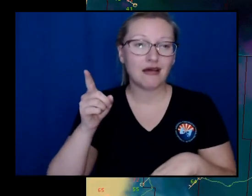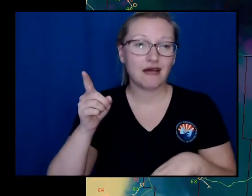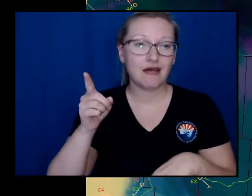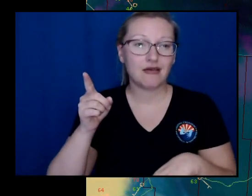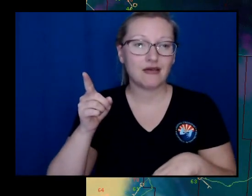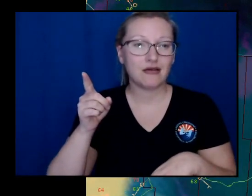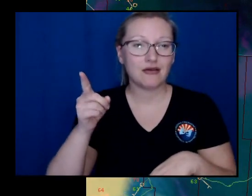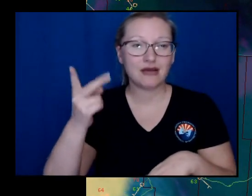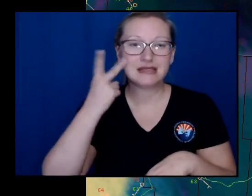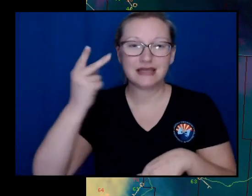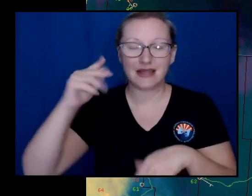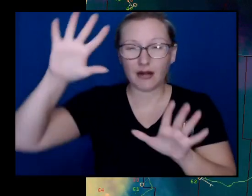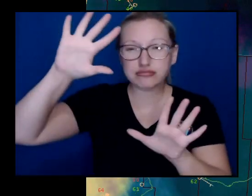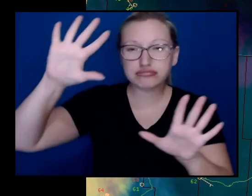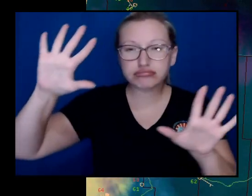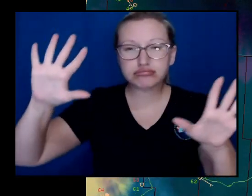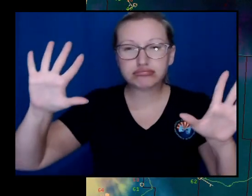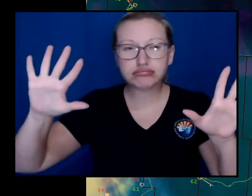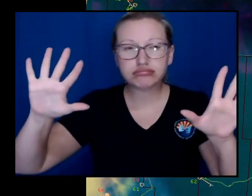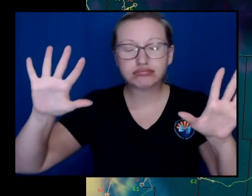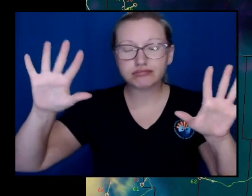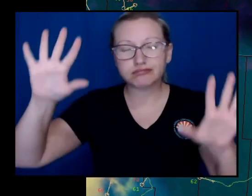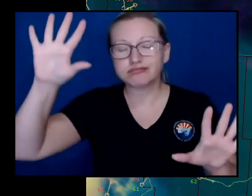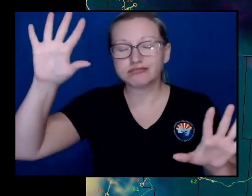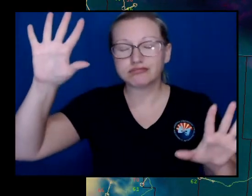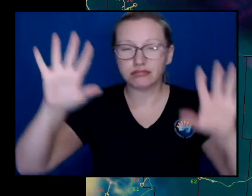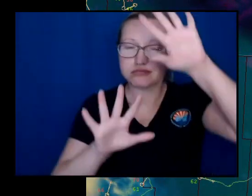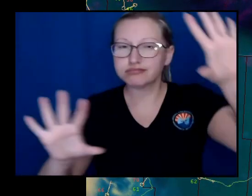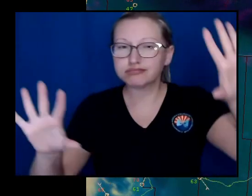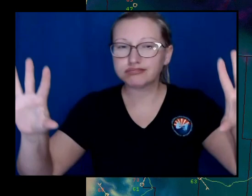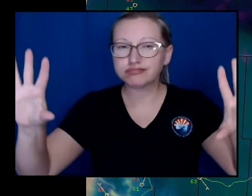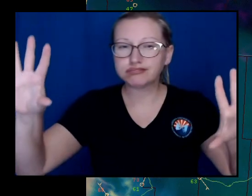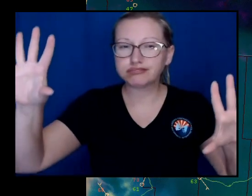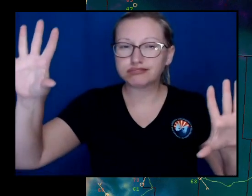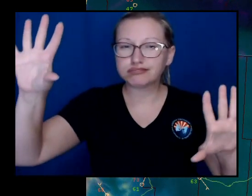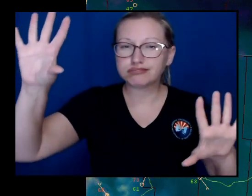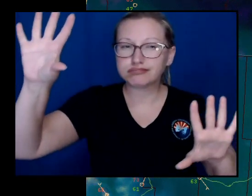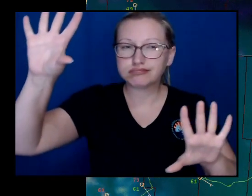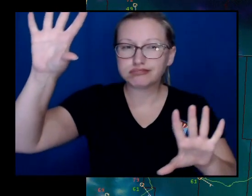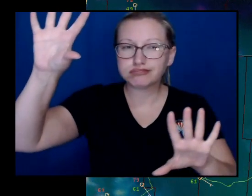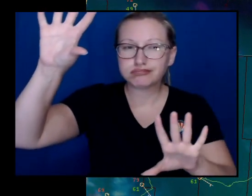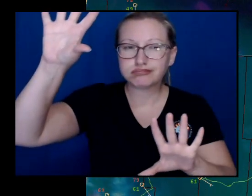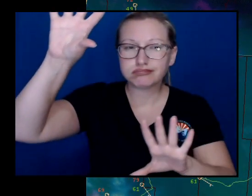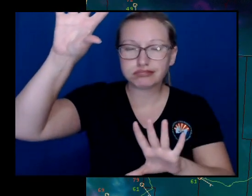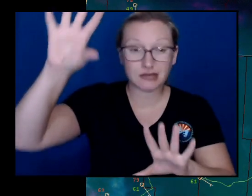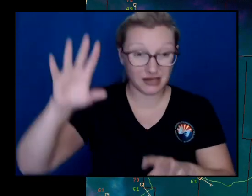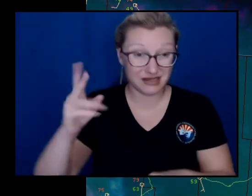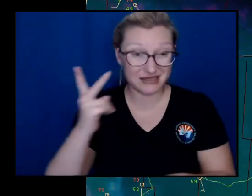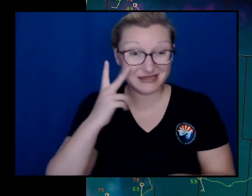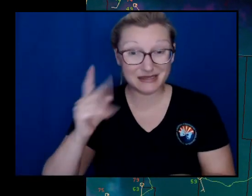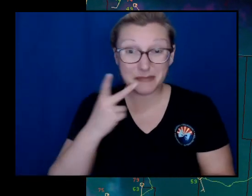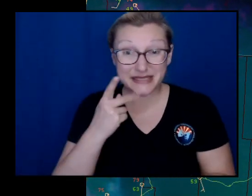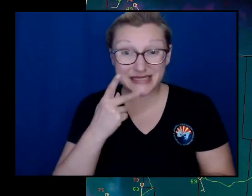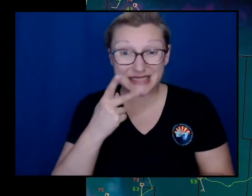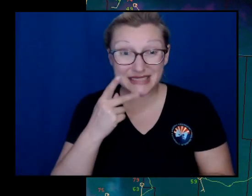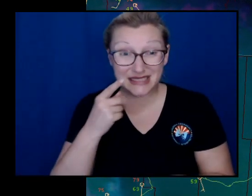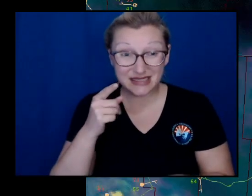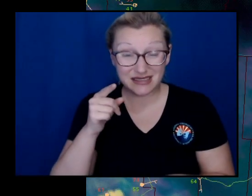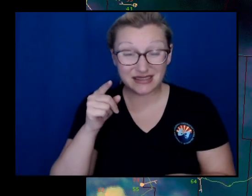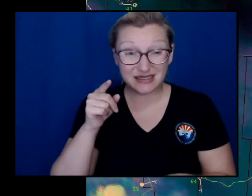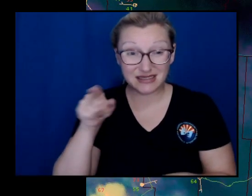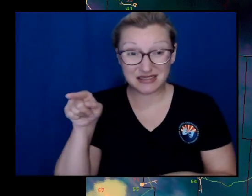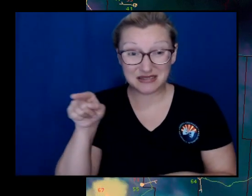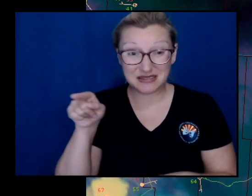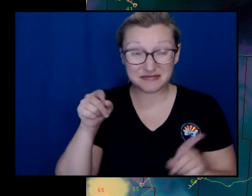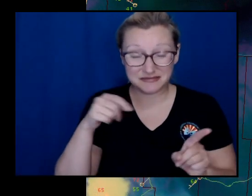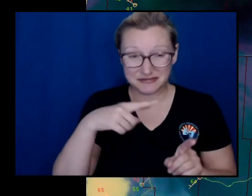rotating deck of clouds. This pink actually kind of shows you that it is clouds at the mid-level,